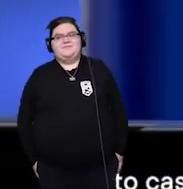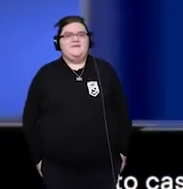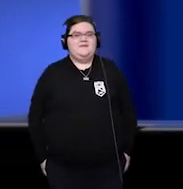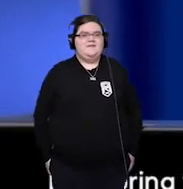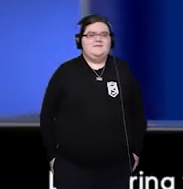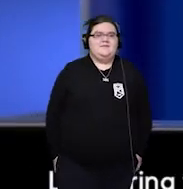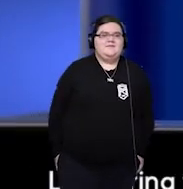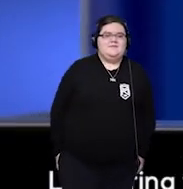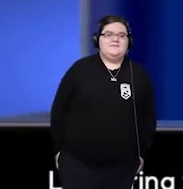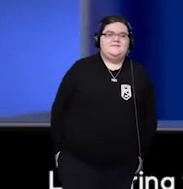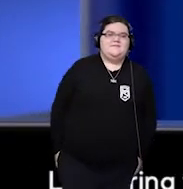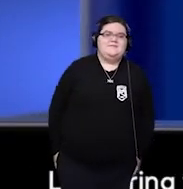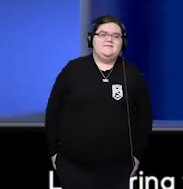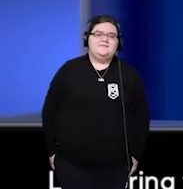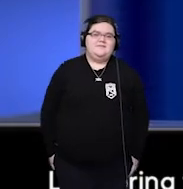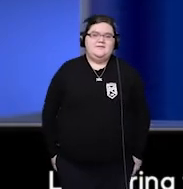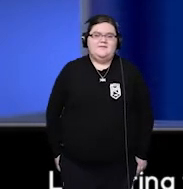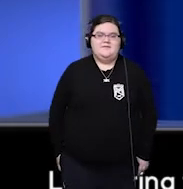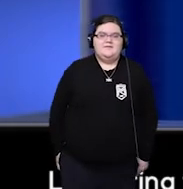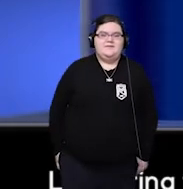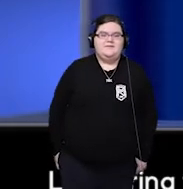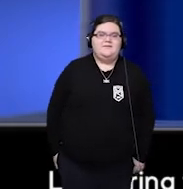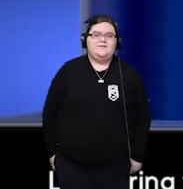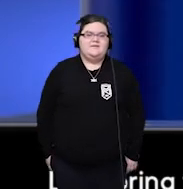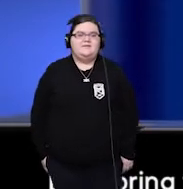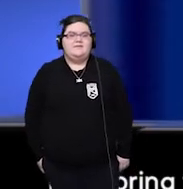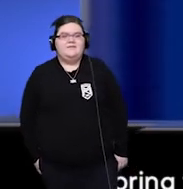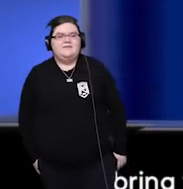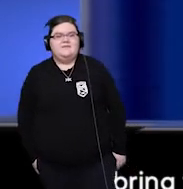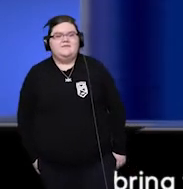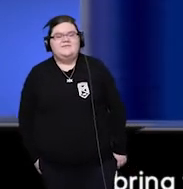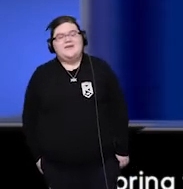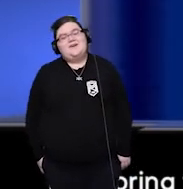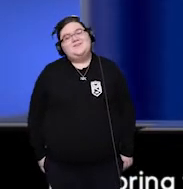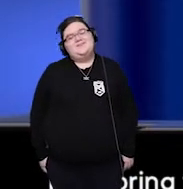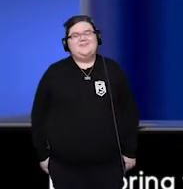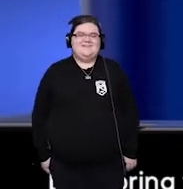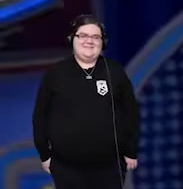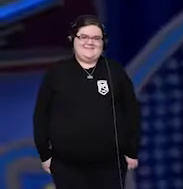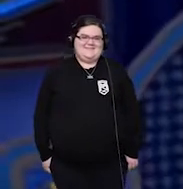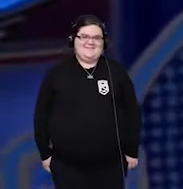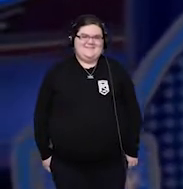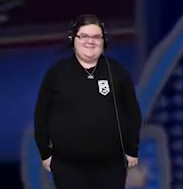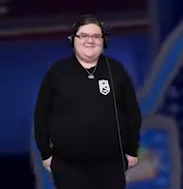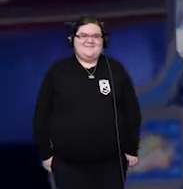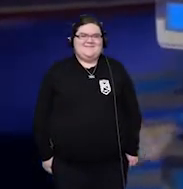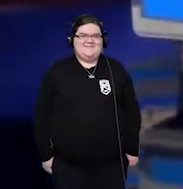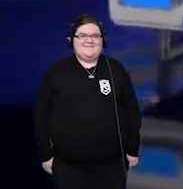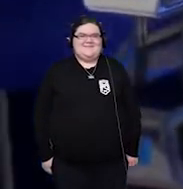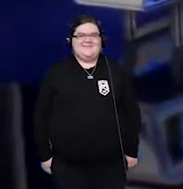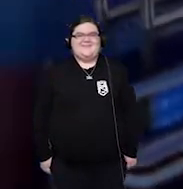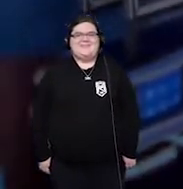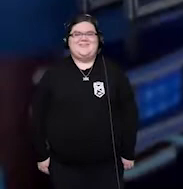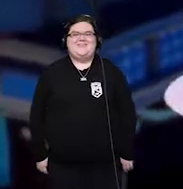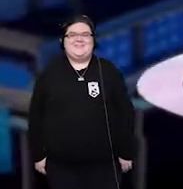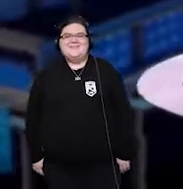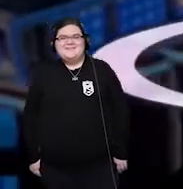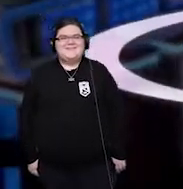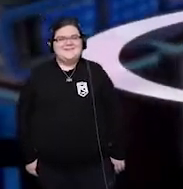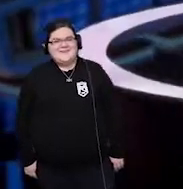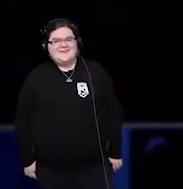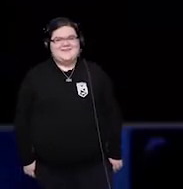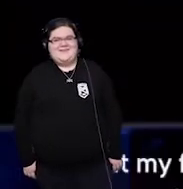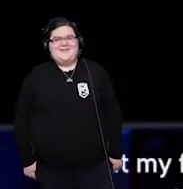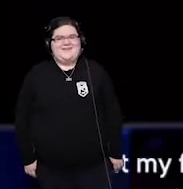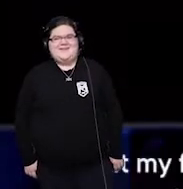I don't want to lose to Miles. Yeah, we've been screaming fuck you, Miles, the whole time. Yeah. Fuck you, Miles.